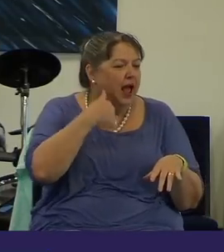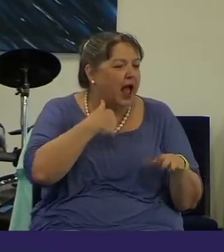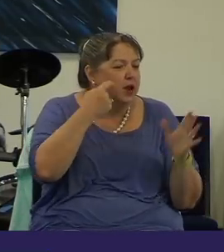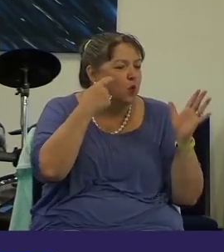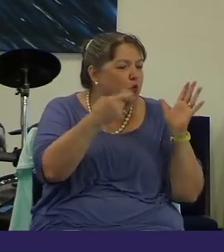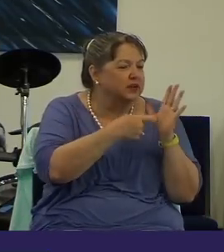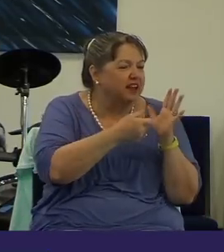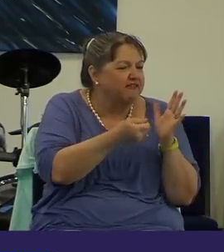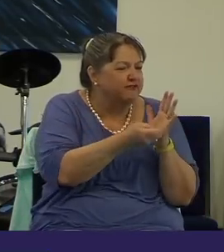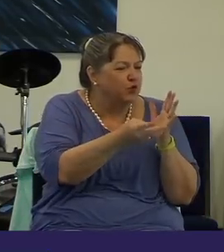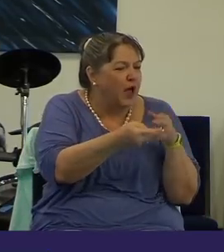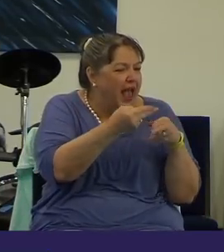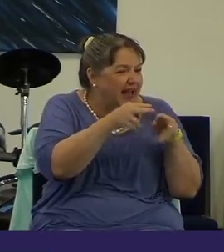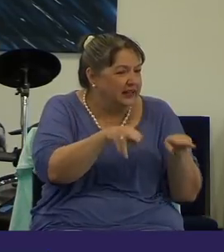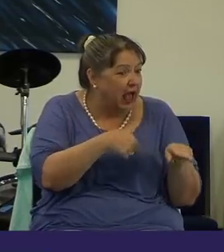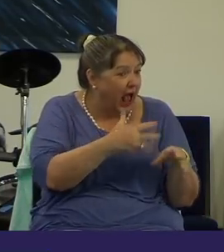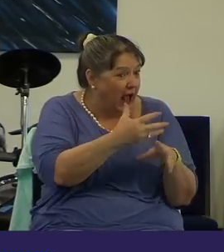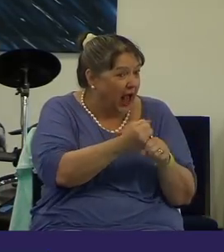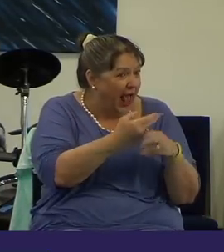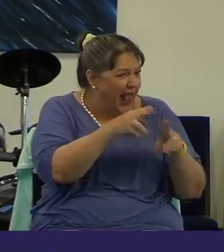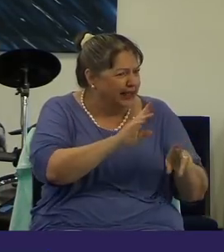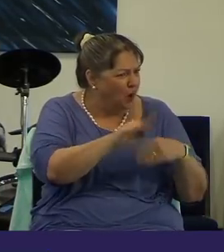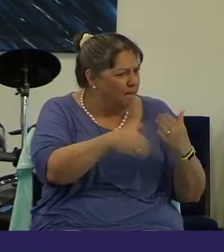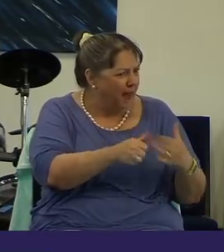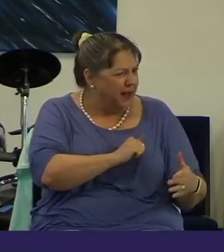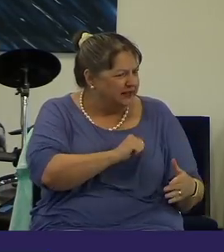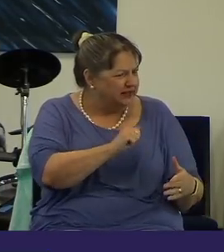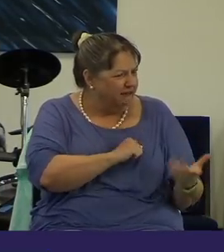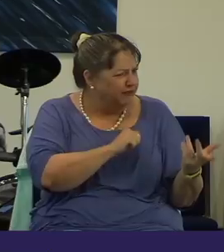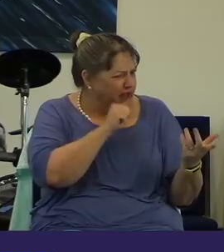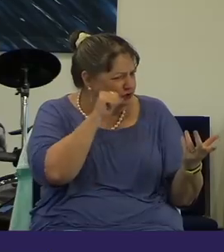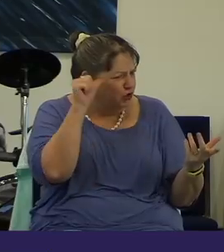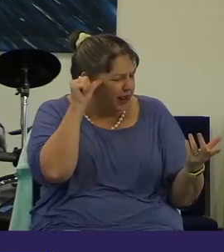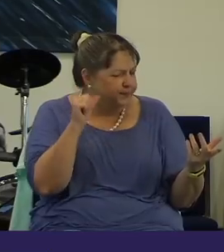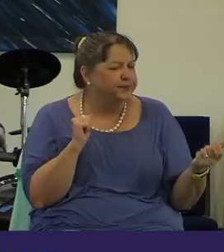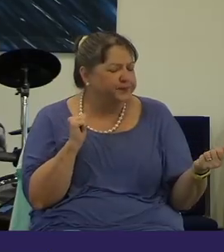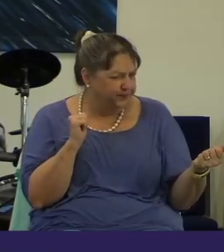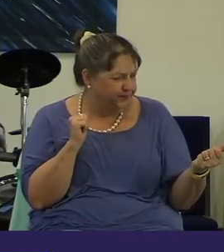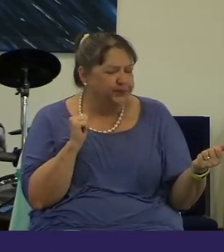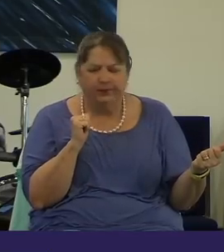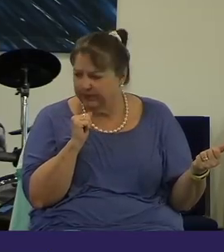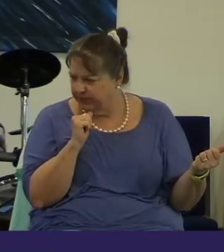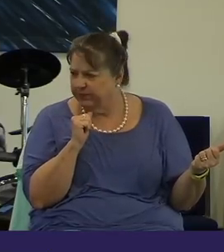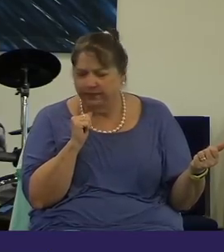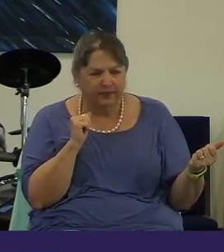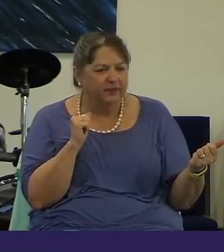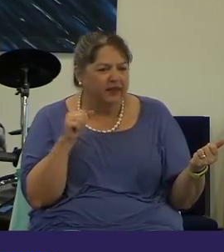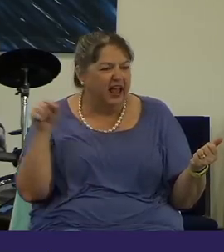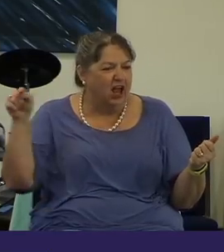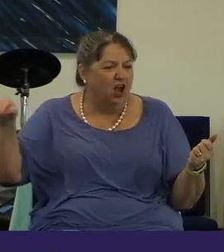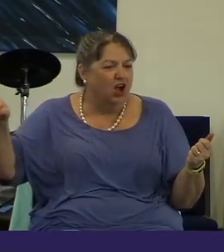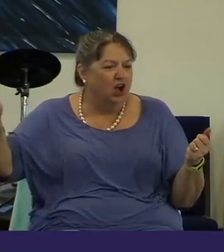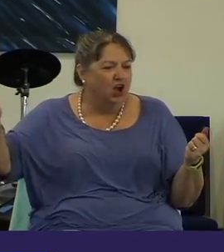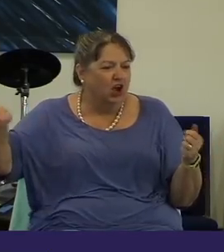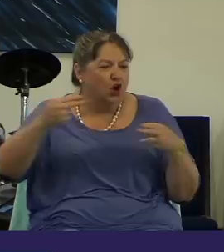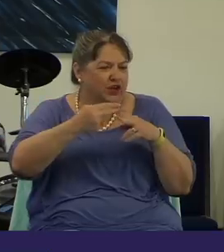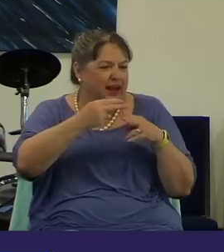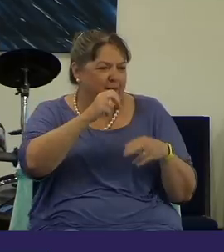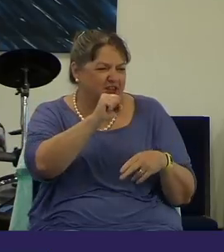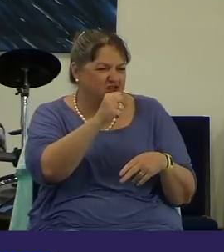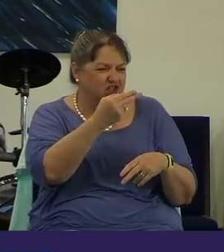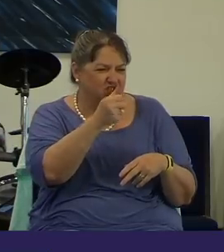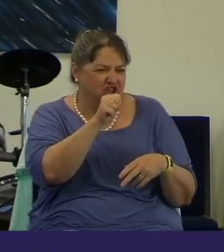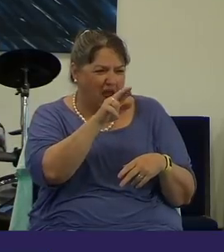these eggs. I dyed eggs yesterday all by myself. Don't you feel bad for me? Yeah, and I was I must have been a nervous wreck